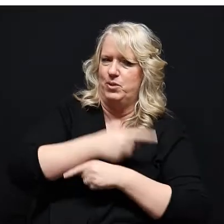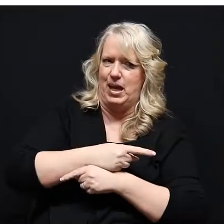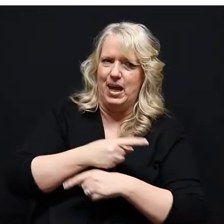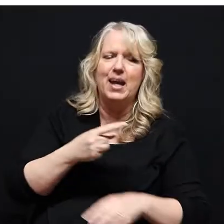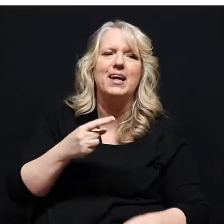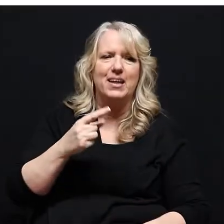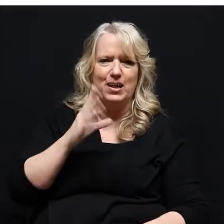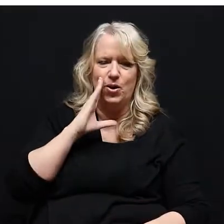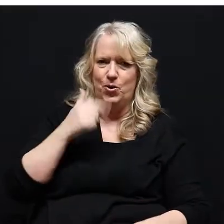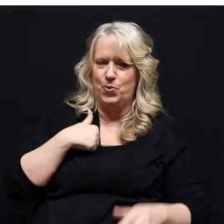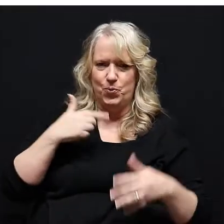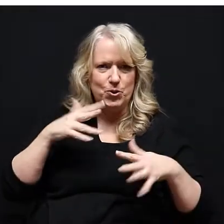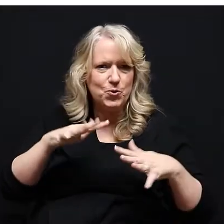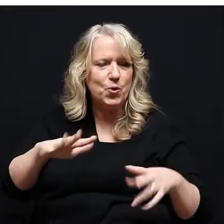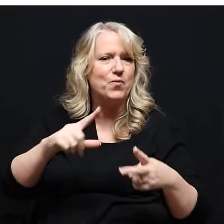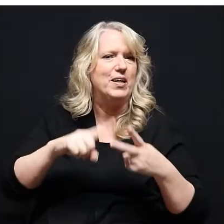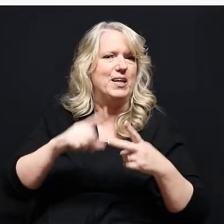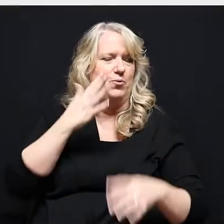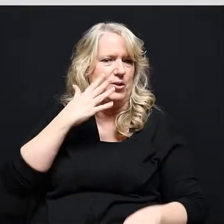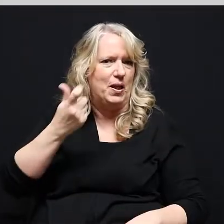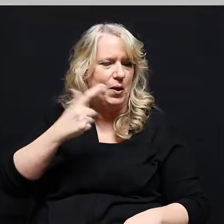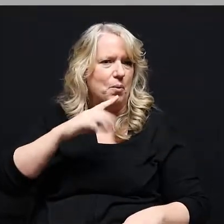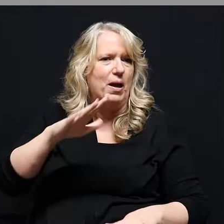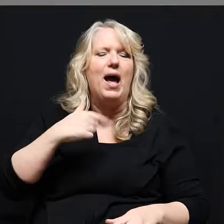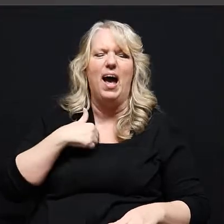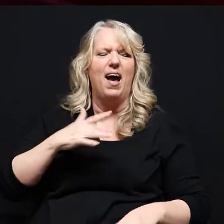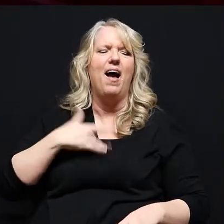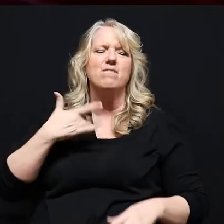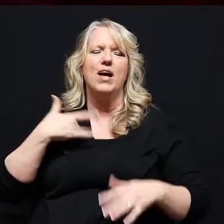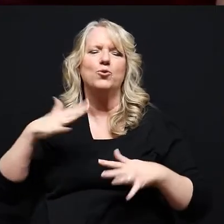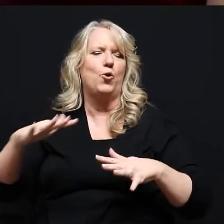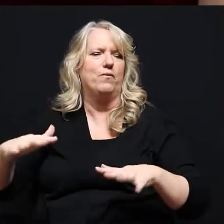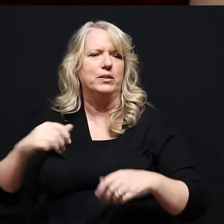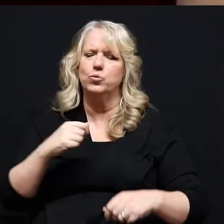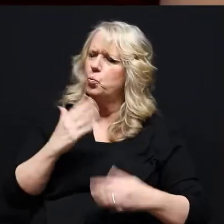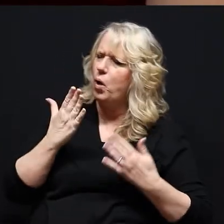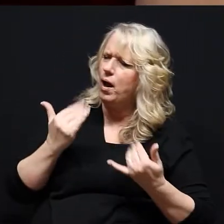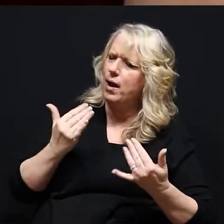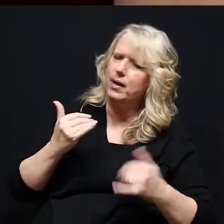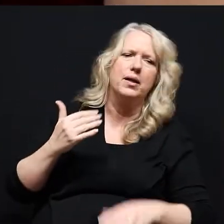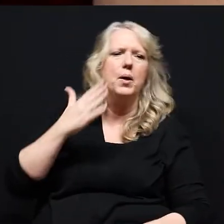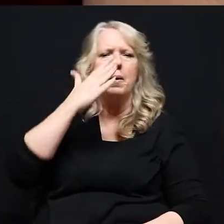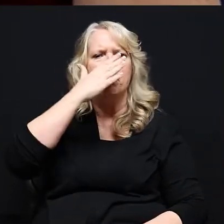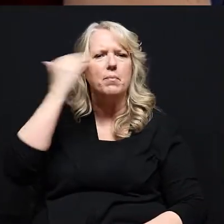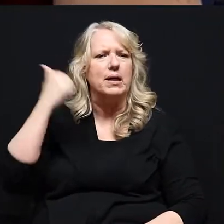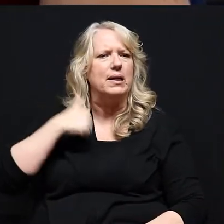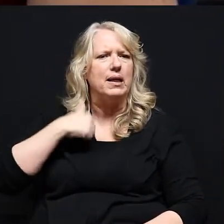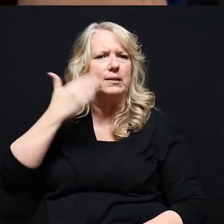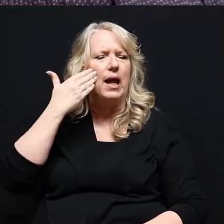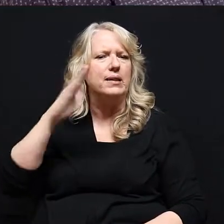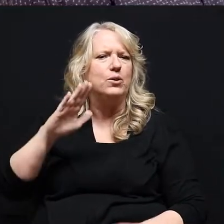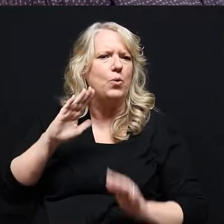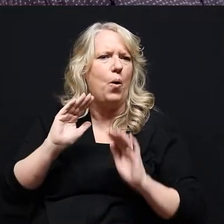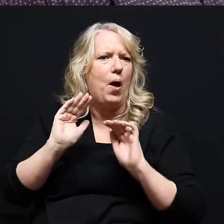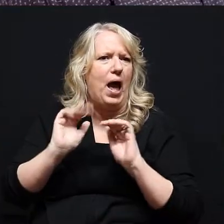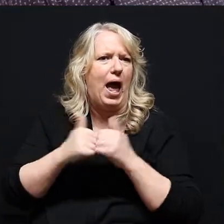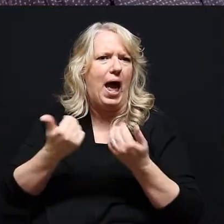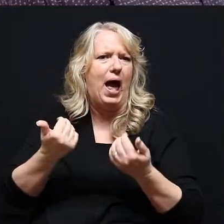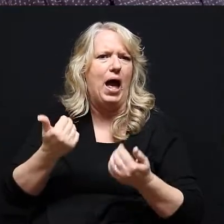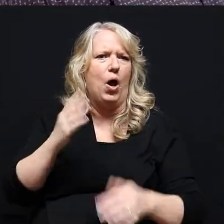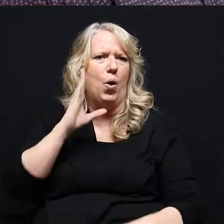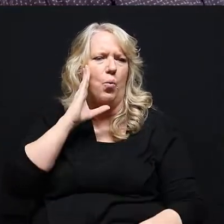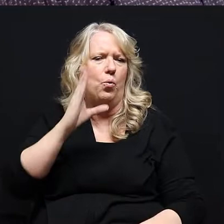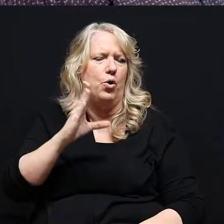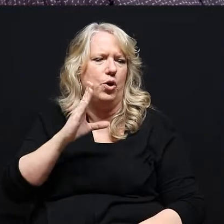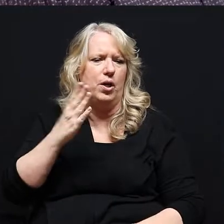you nervous? Were you hesitant? Nervous. Why? Because I didn't know how it would